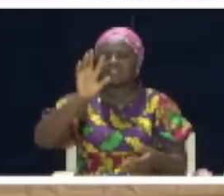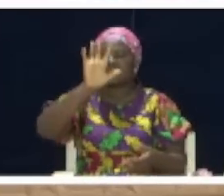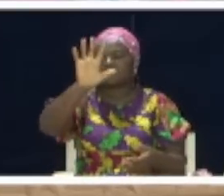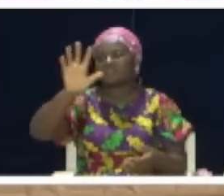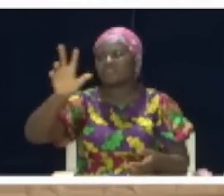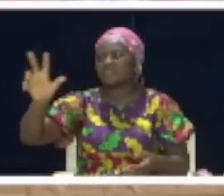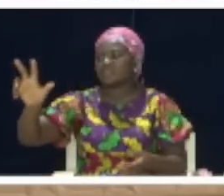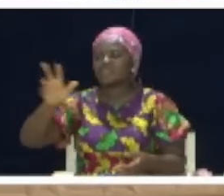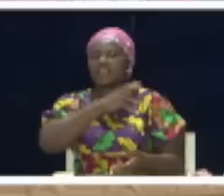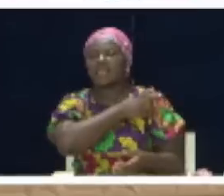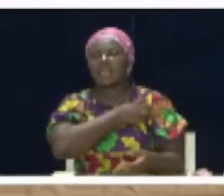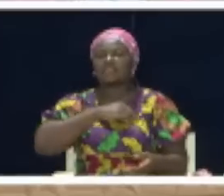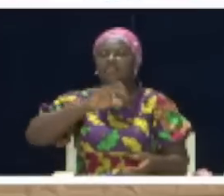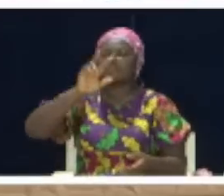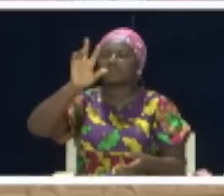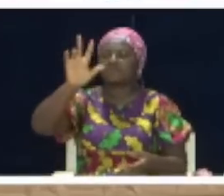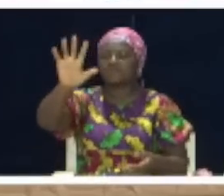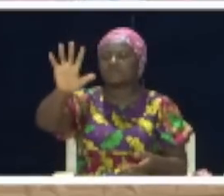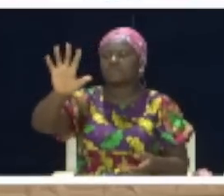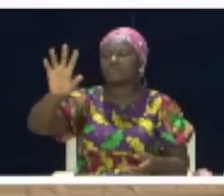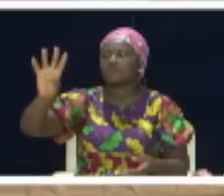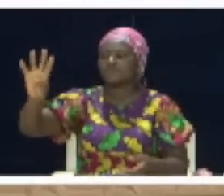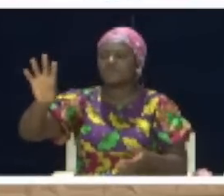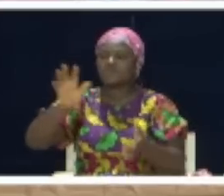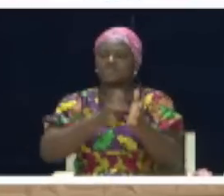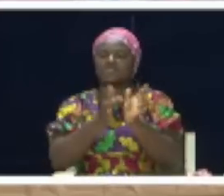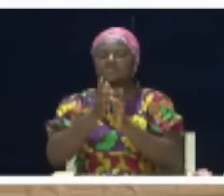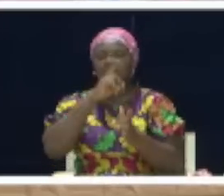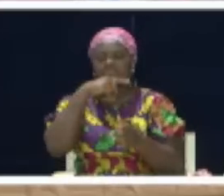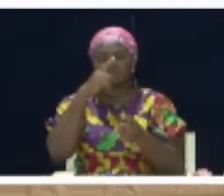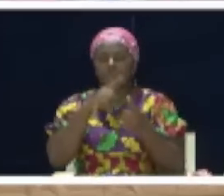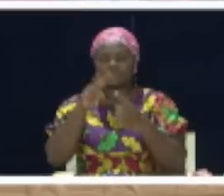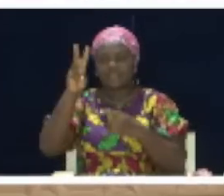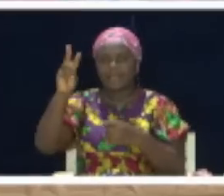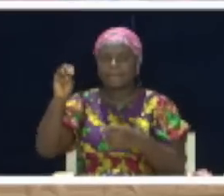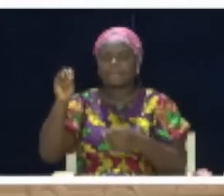53 and 54. Then Jesus said unto them,